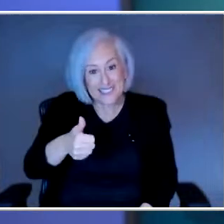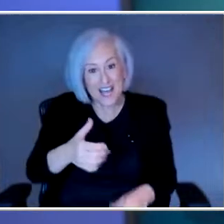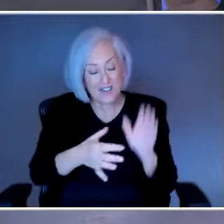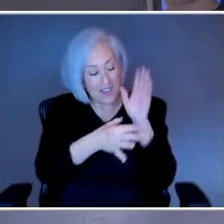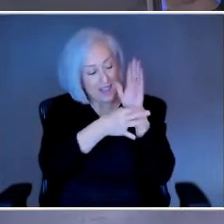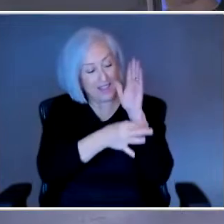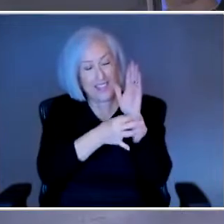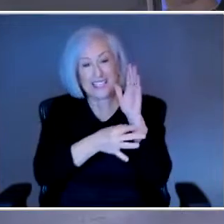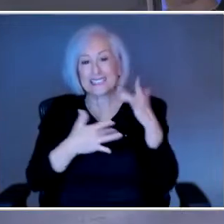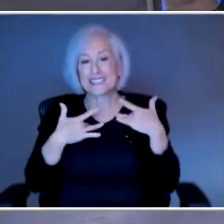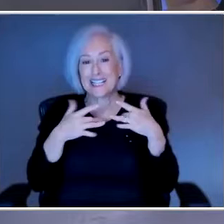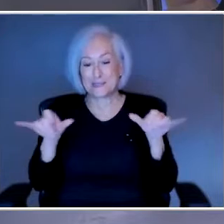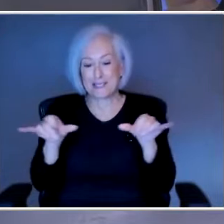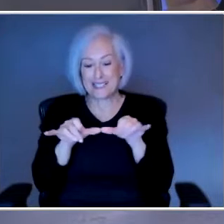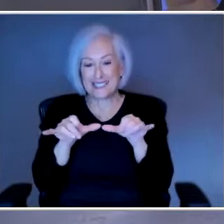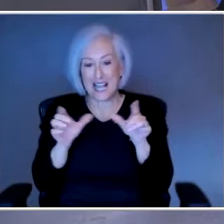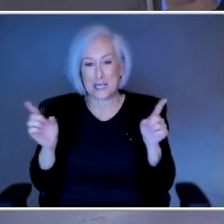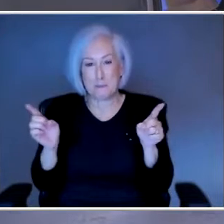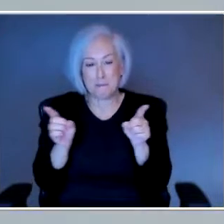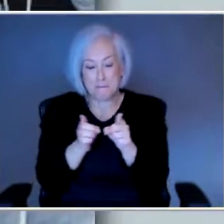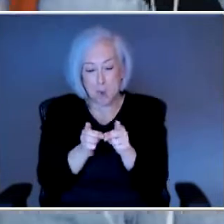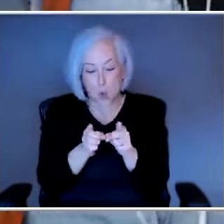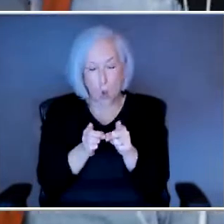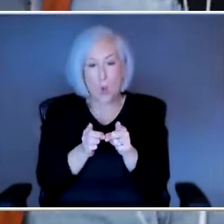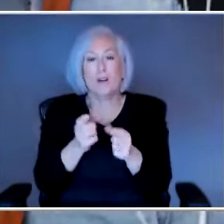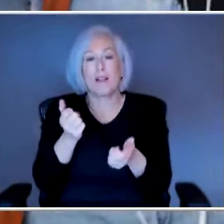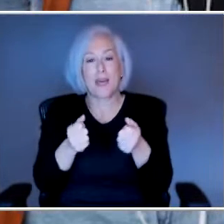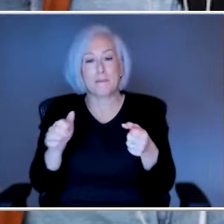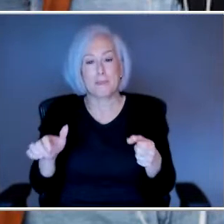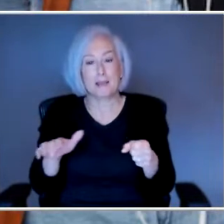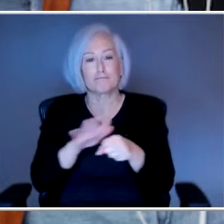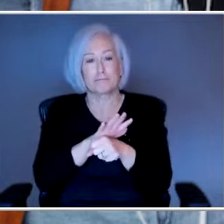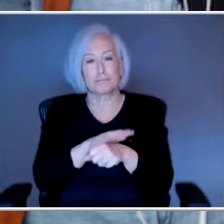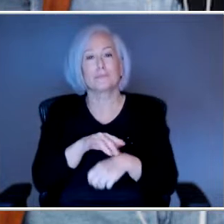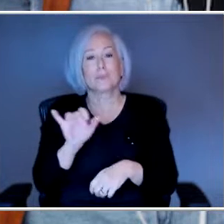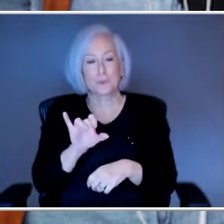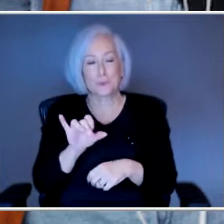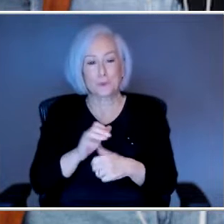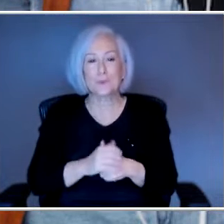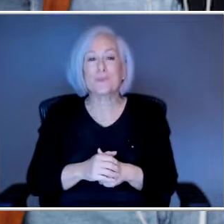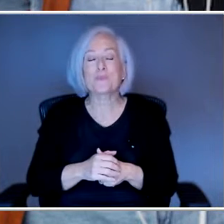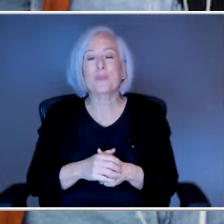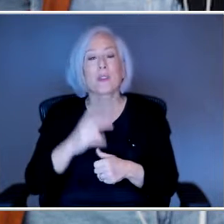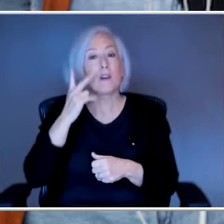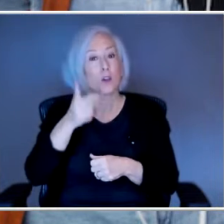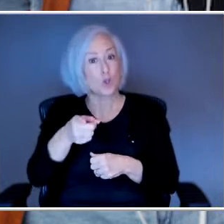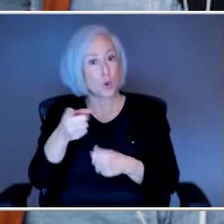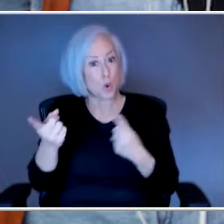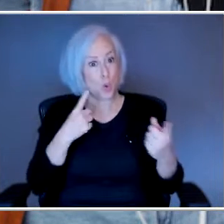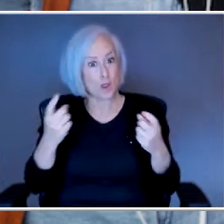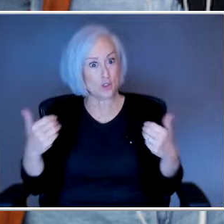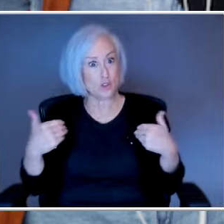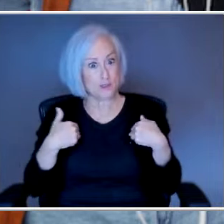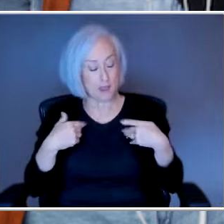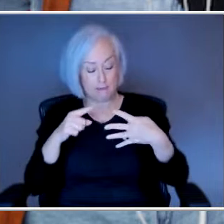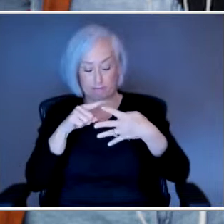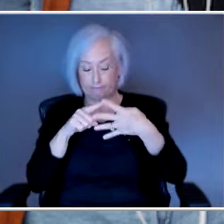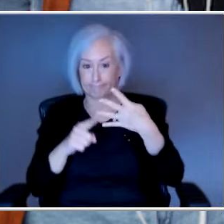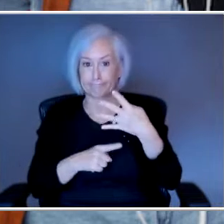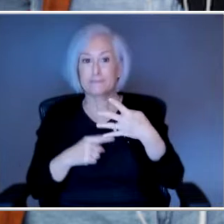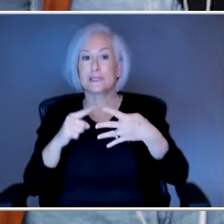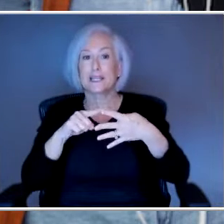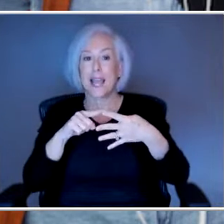to you. All right, just a reminder to our viewers that you can ask questions, use the chat on YouTube or Facebook. You can tweet us or email the Medical News